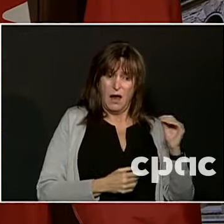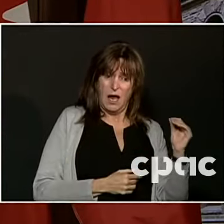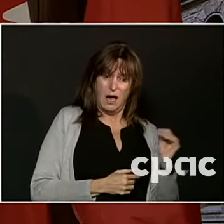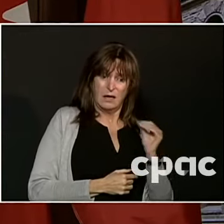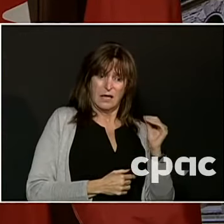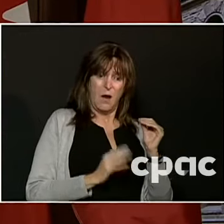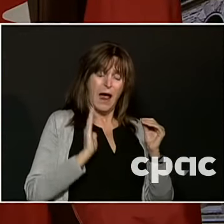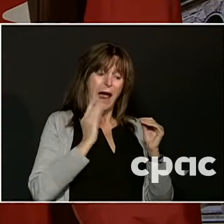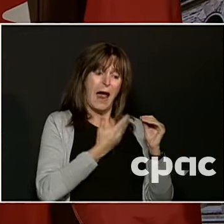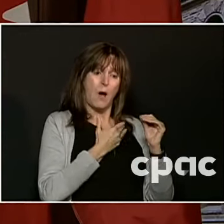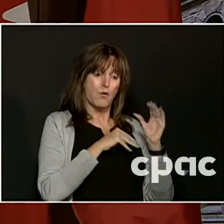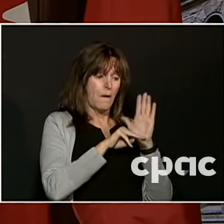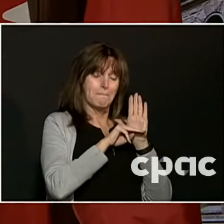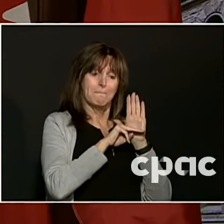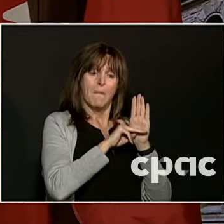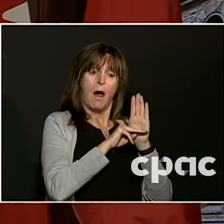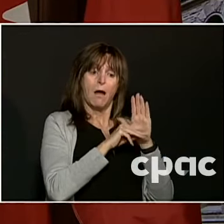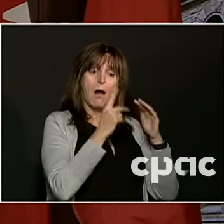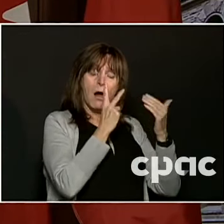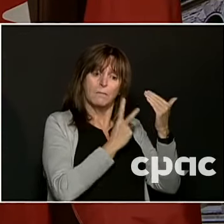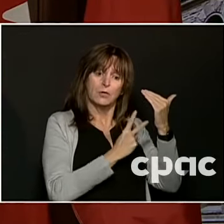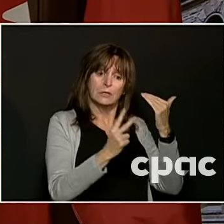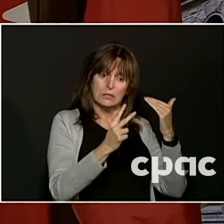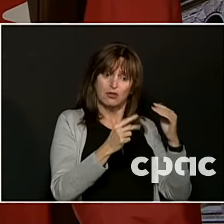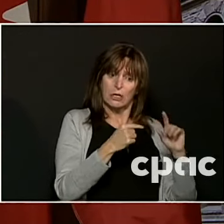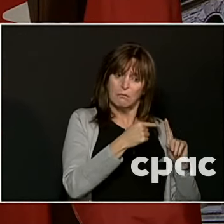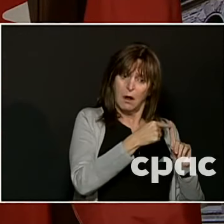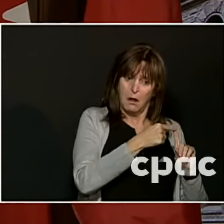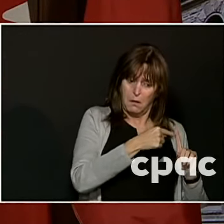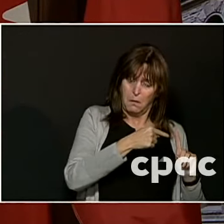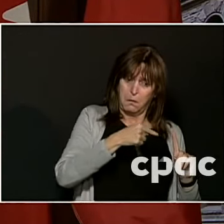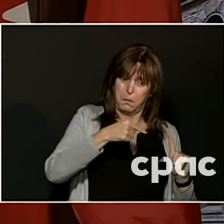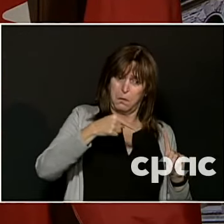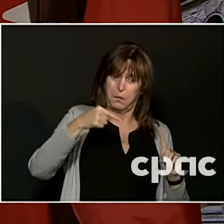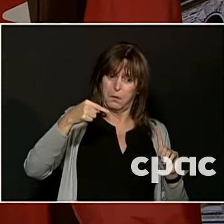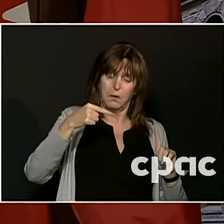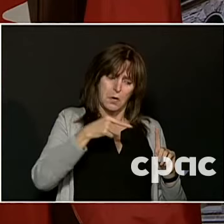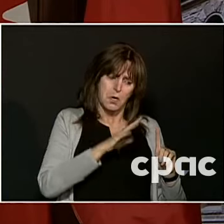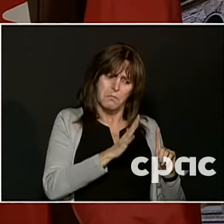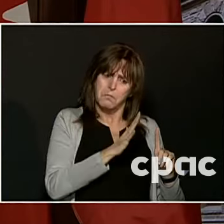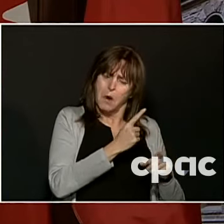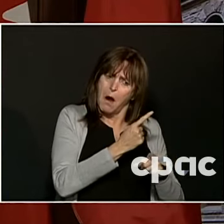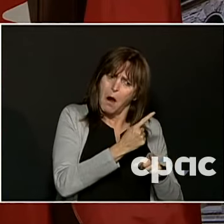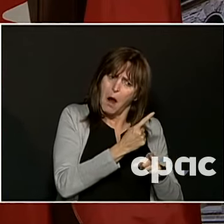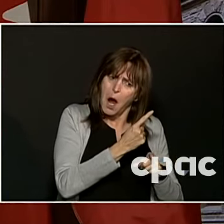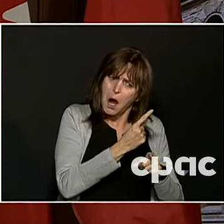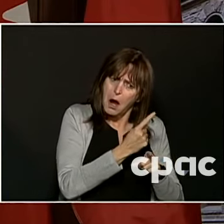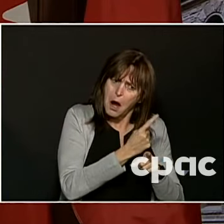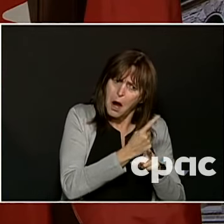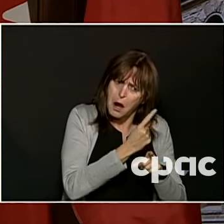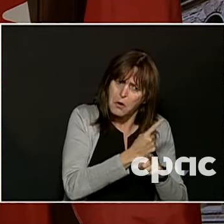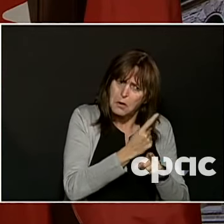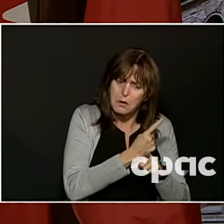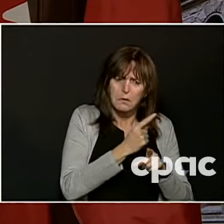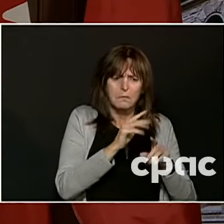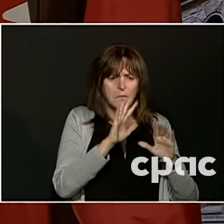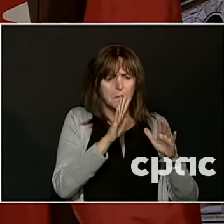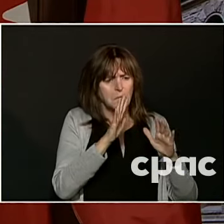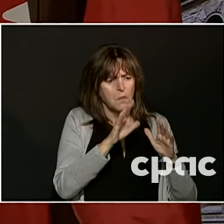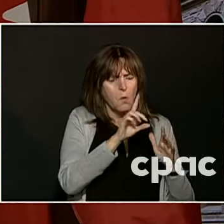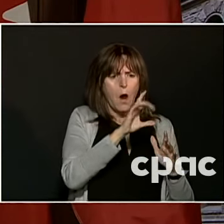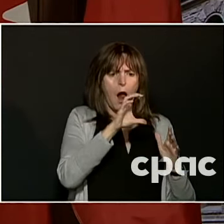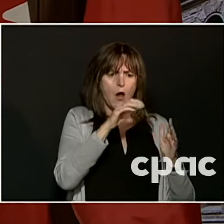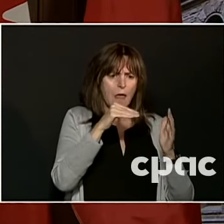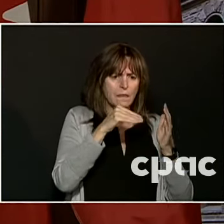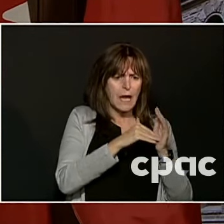today, about 10 cases per every 100,000 people. And then it looks from that